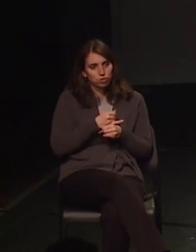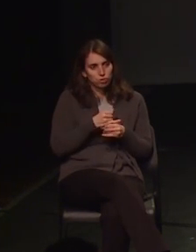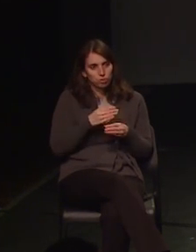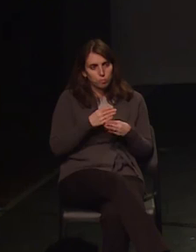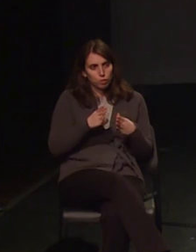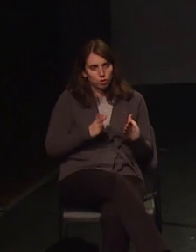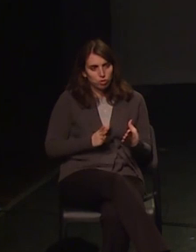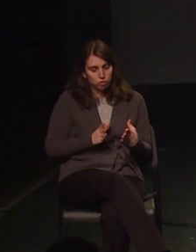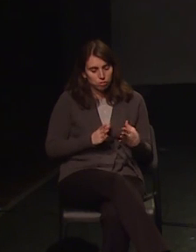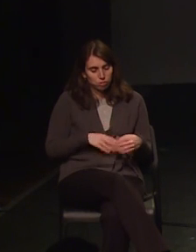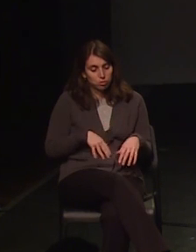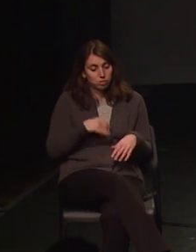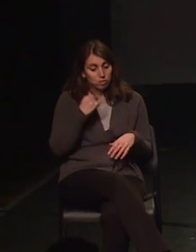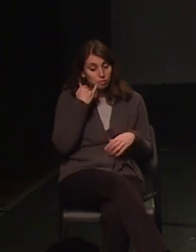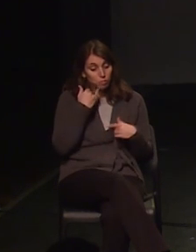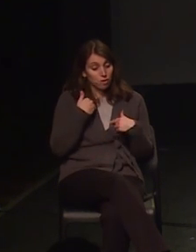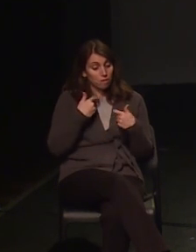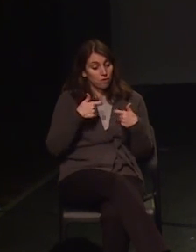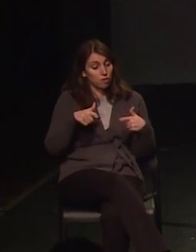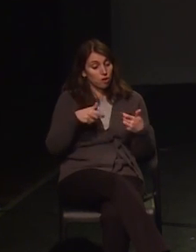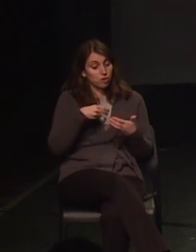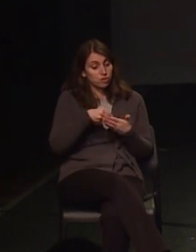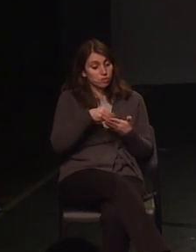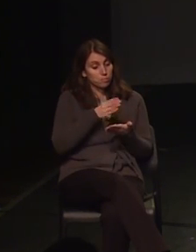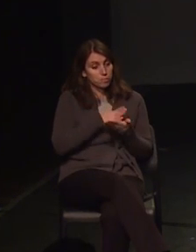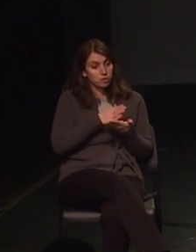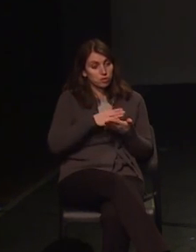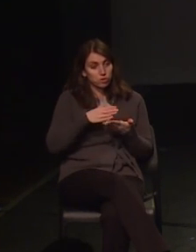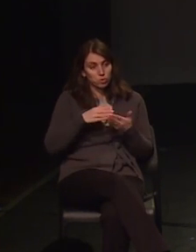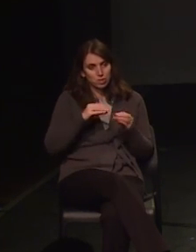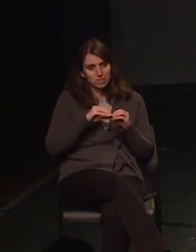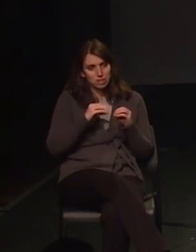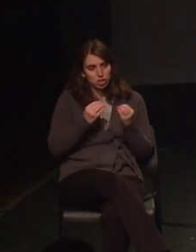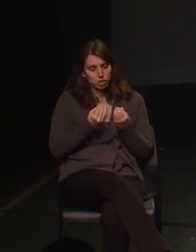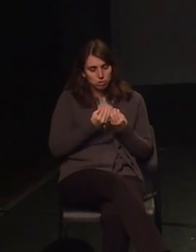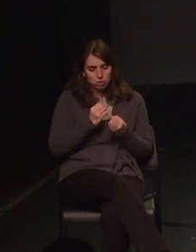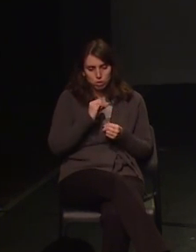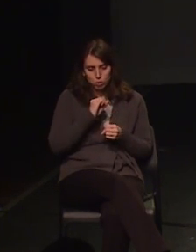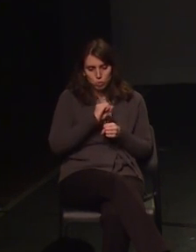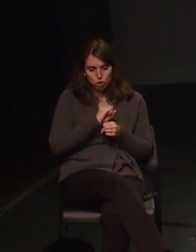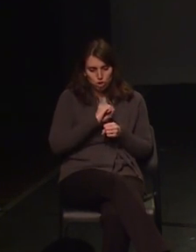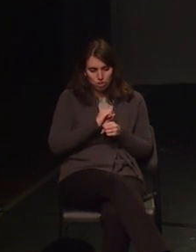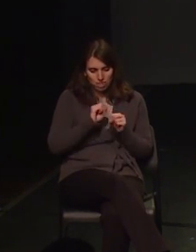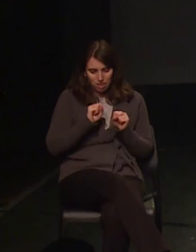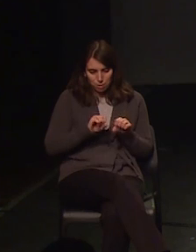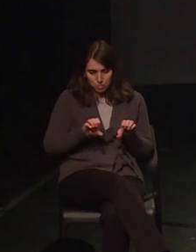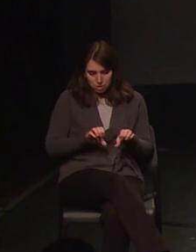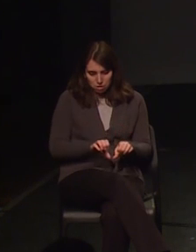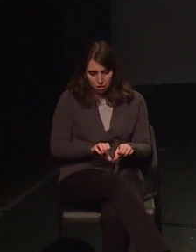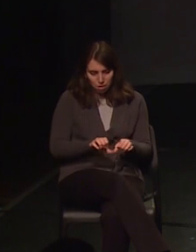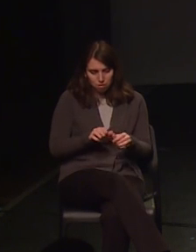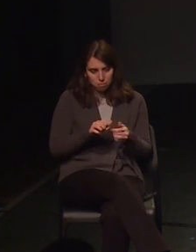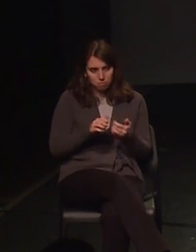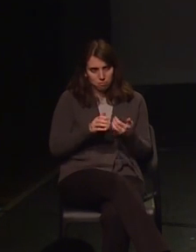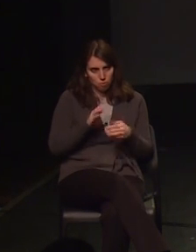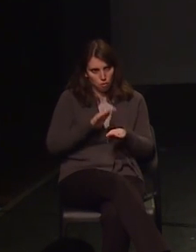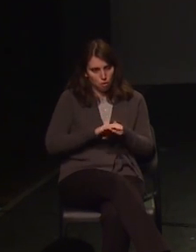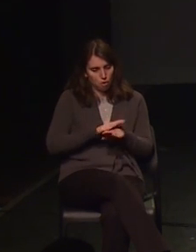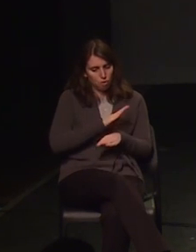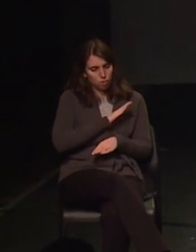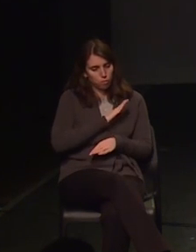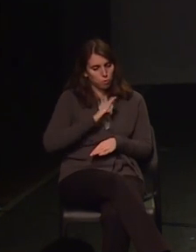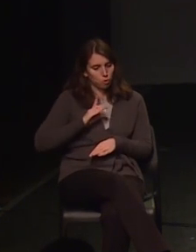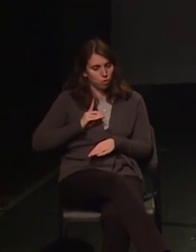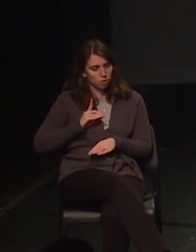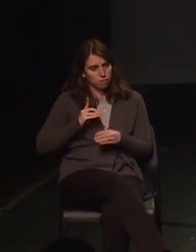large budget organizations, there is work that can be done within those boards of directors to ask them